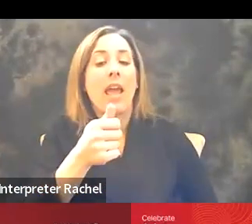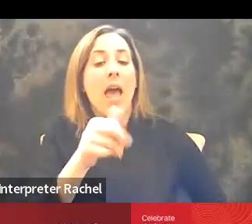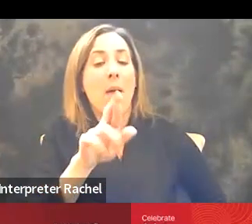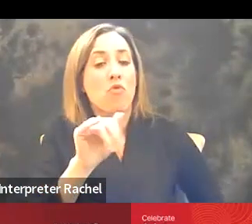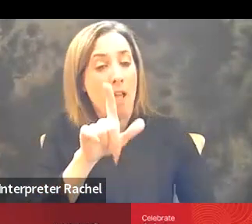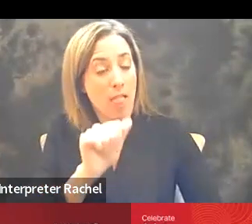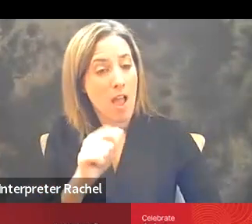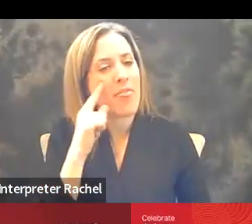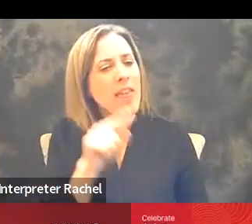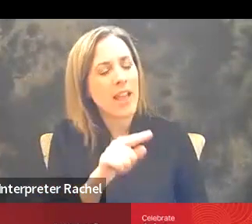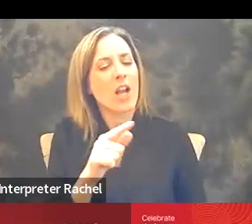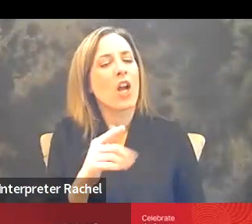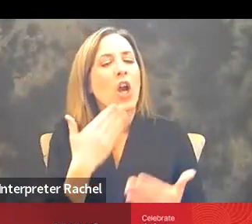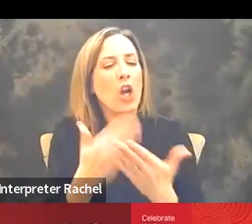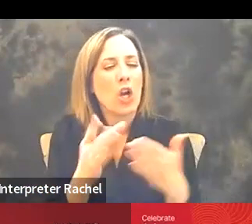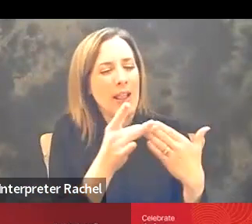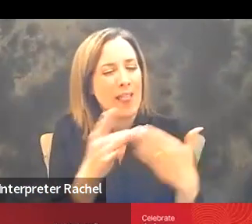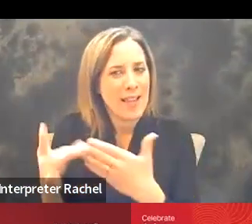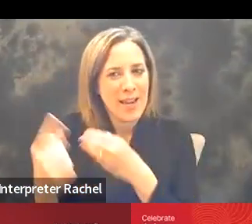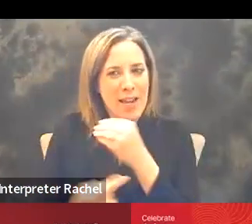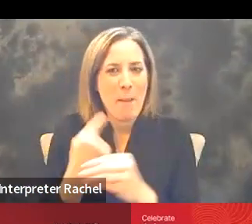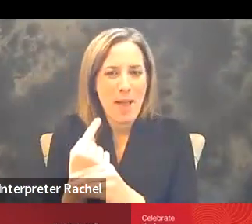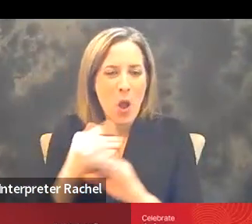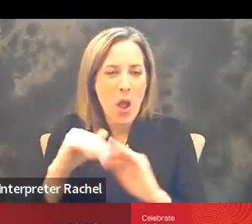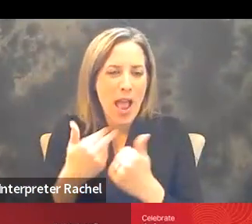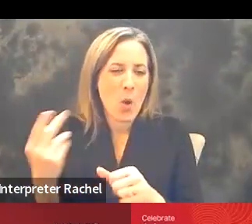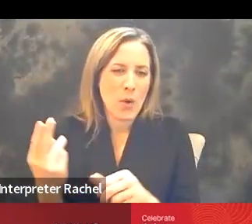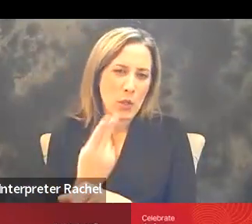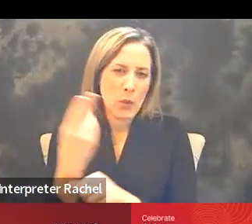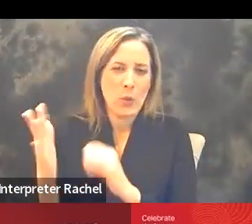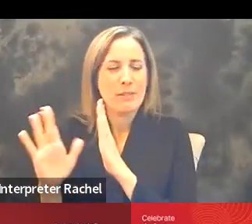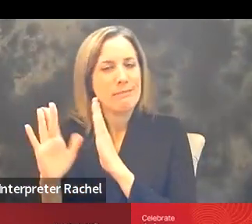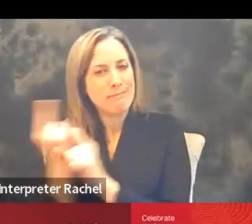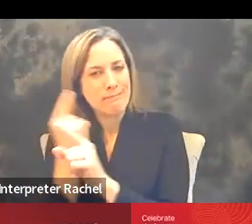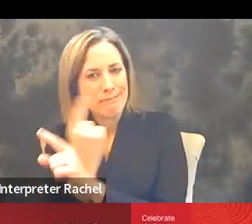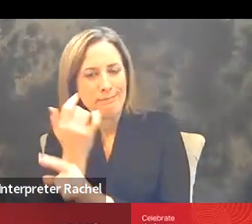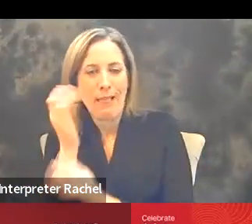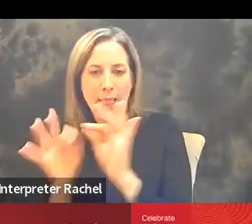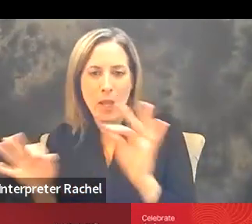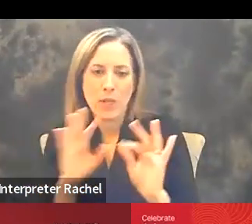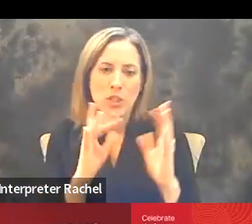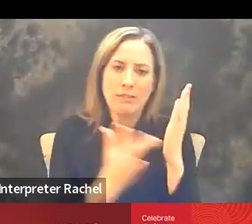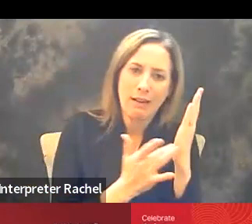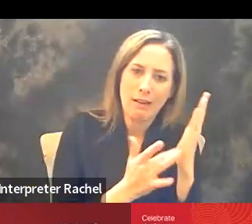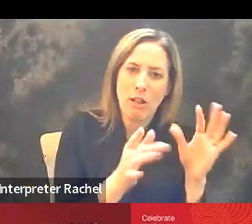the plain or accessible or kitchen language and technical language and how much of it to use in our encounter. So Alison,